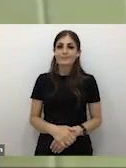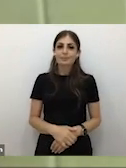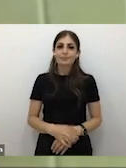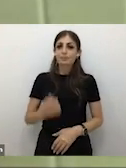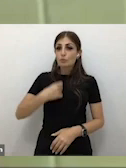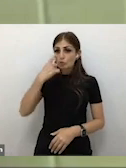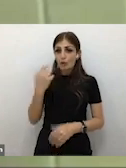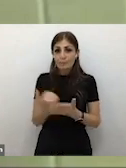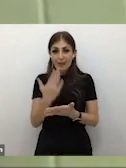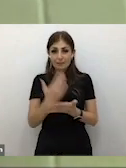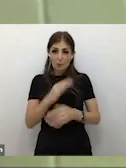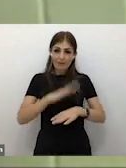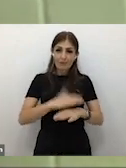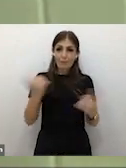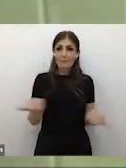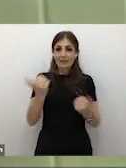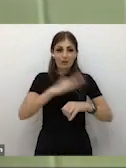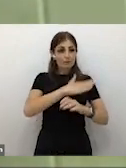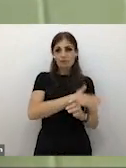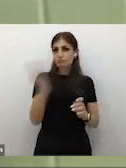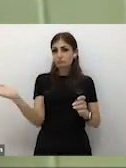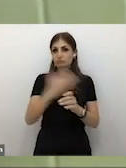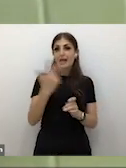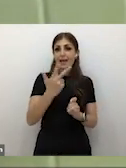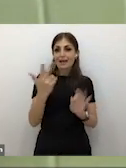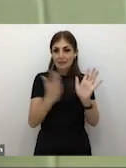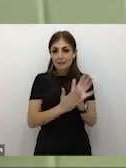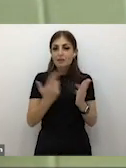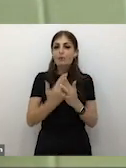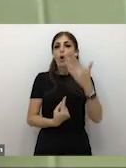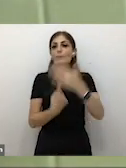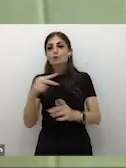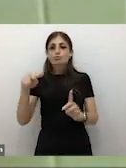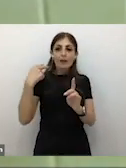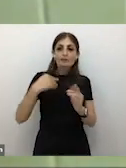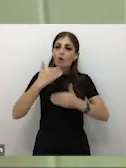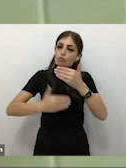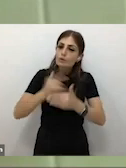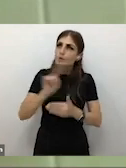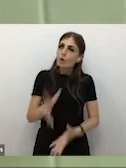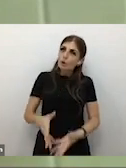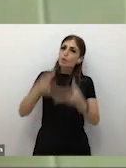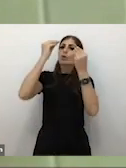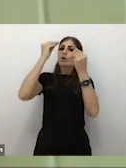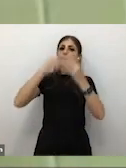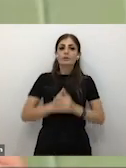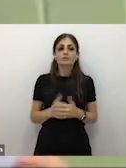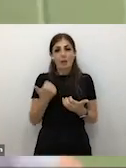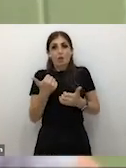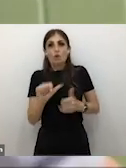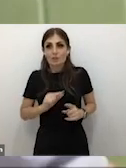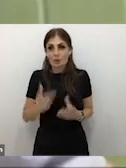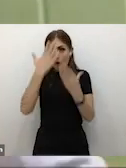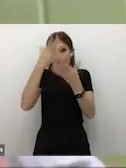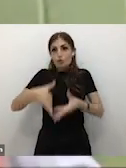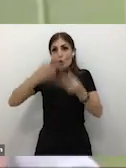that there's time across the 18 months for you to have opportunity for reflection, for processing what you're learning, for putting your learning into action,